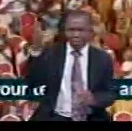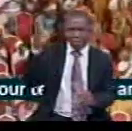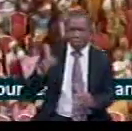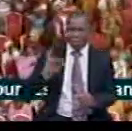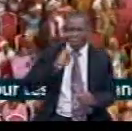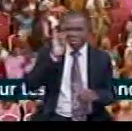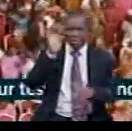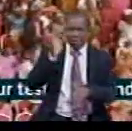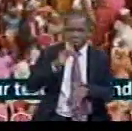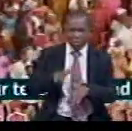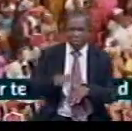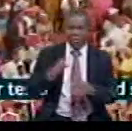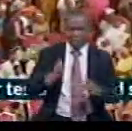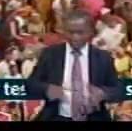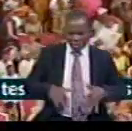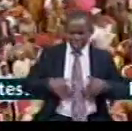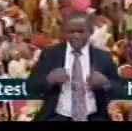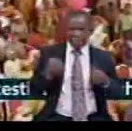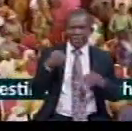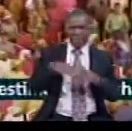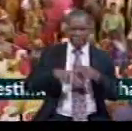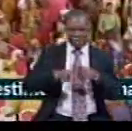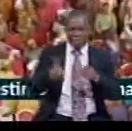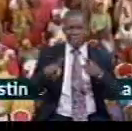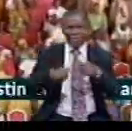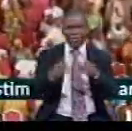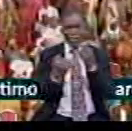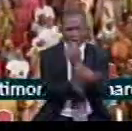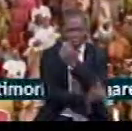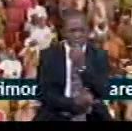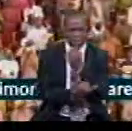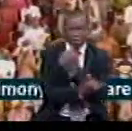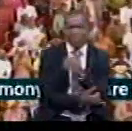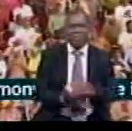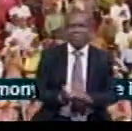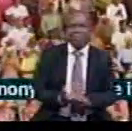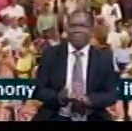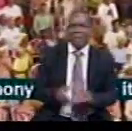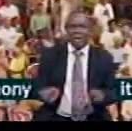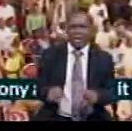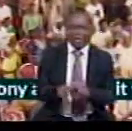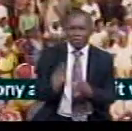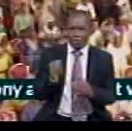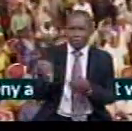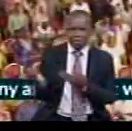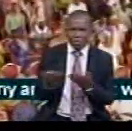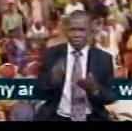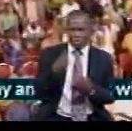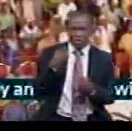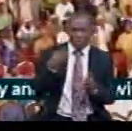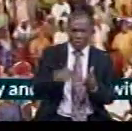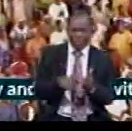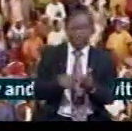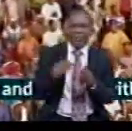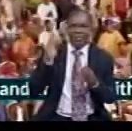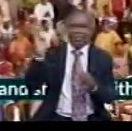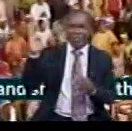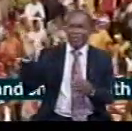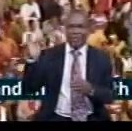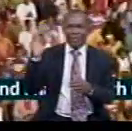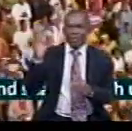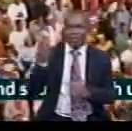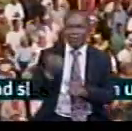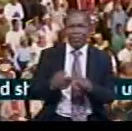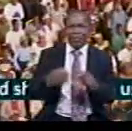Africa, Asia, and the rest of the world. As we bring you this testimony from Facebook. Karim